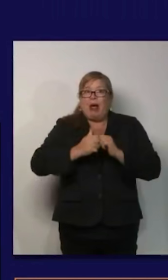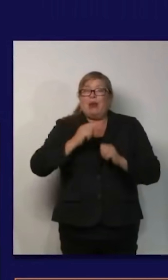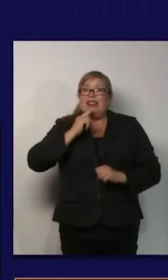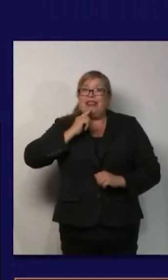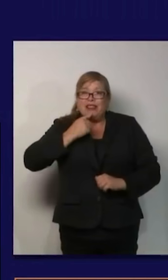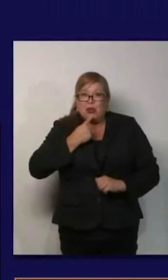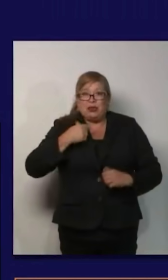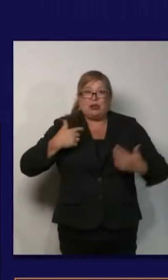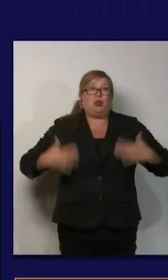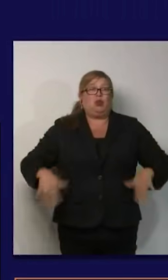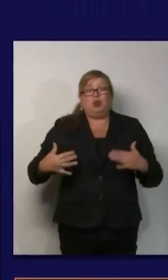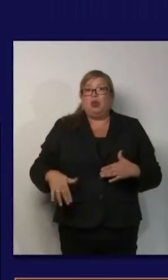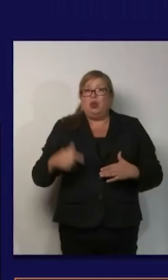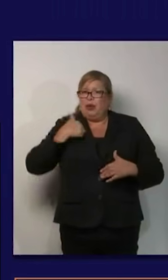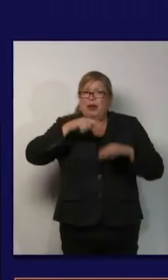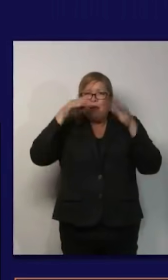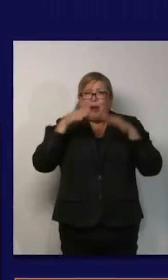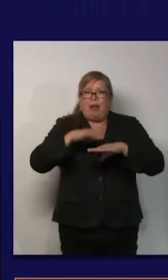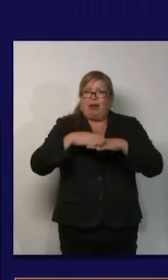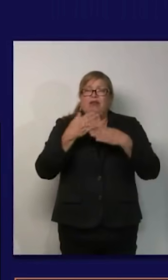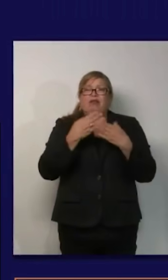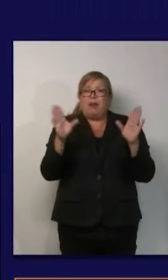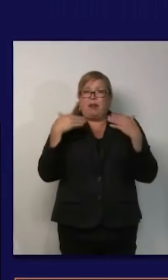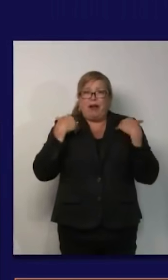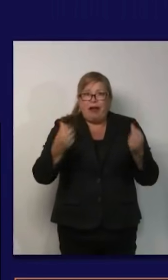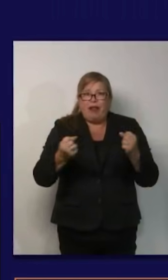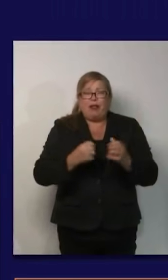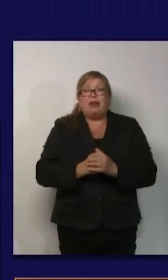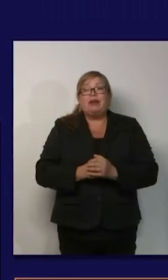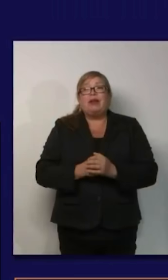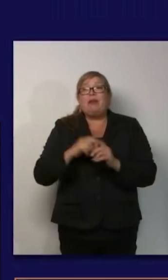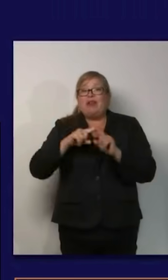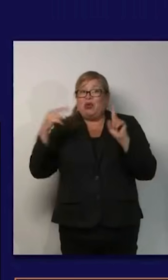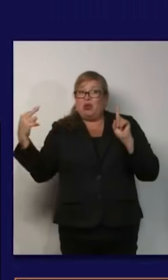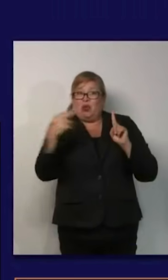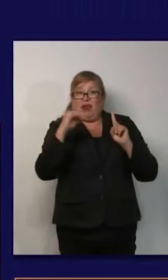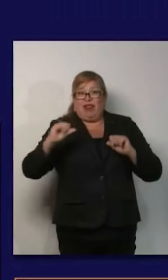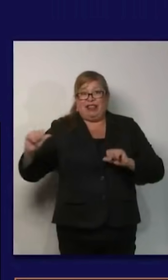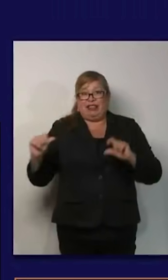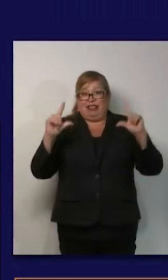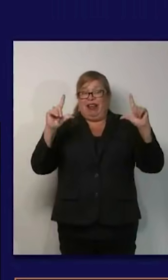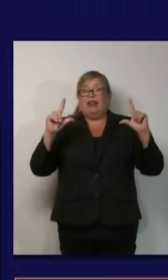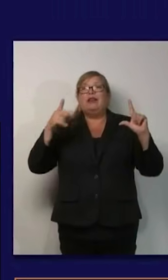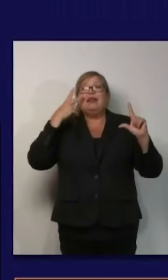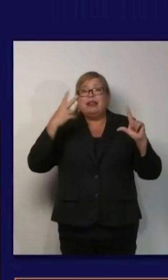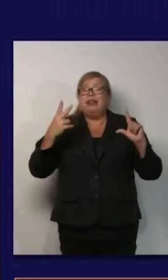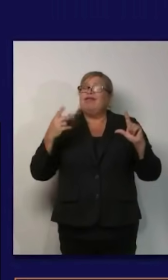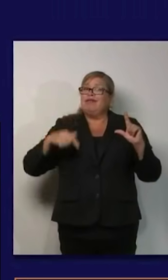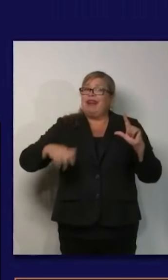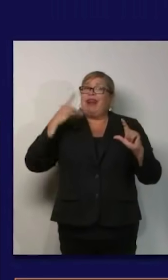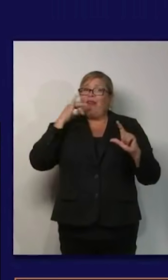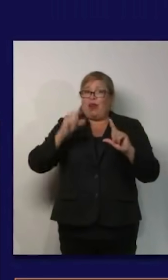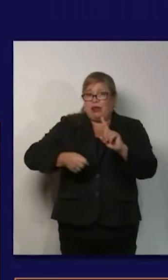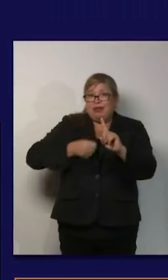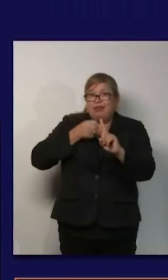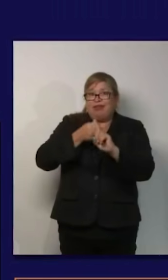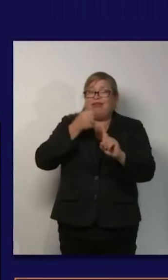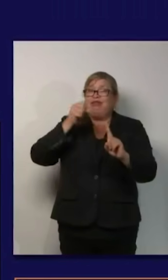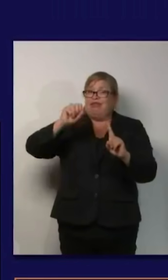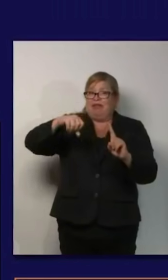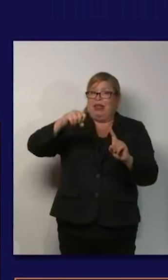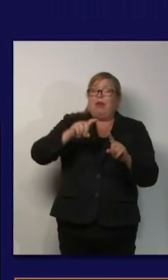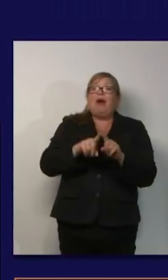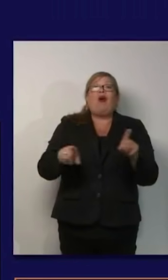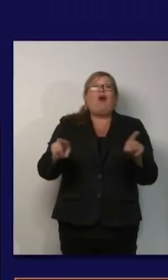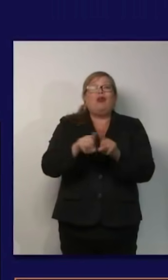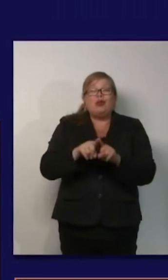health. But as you can see from this slide, not only was the state of California impacted by what was to come,